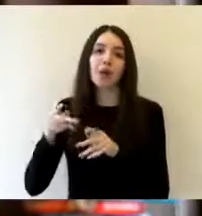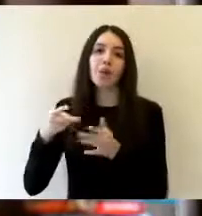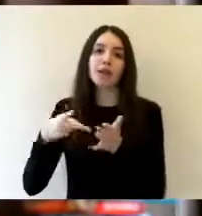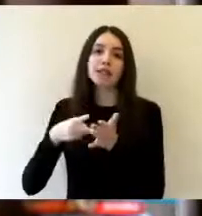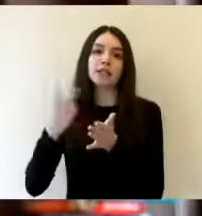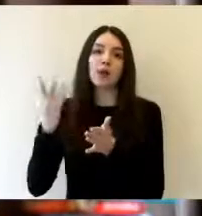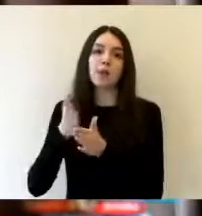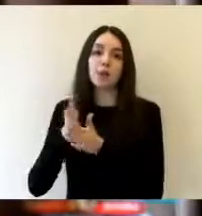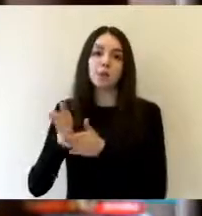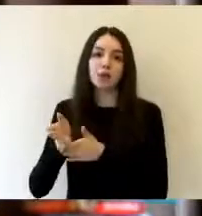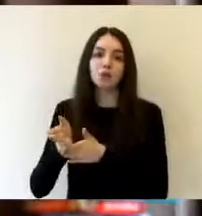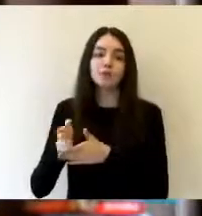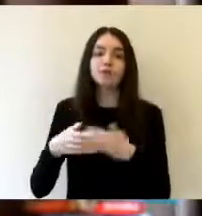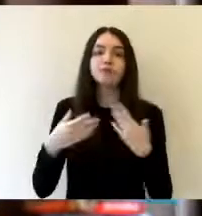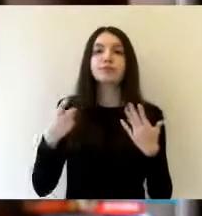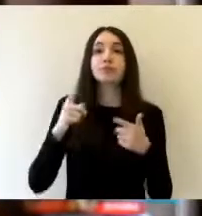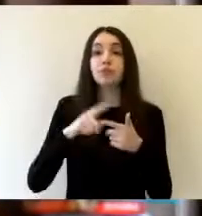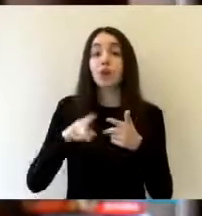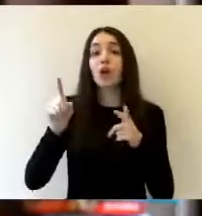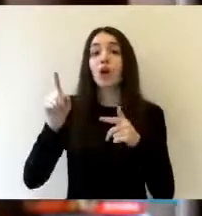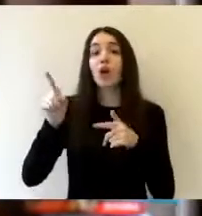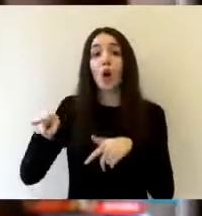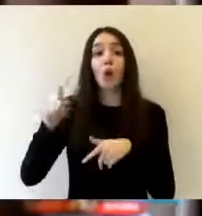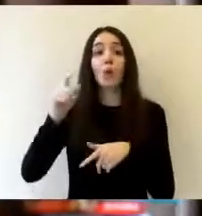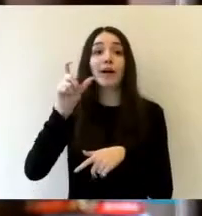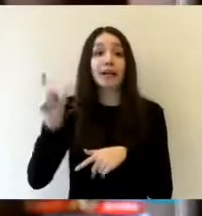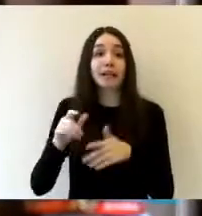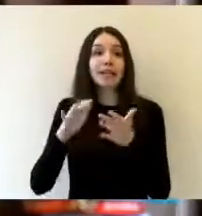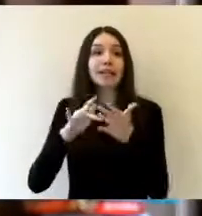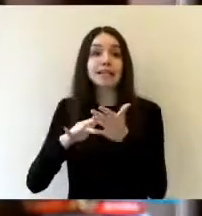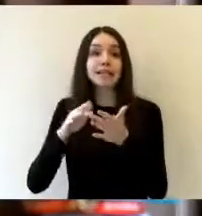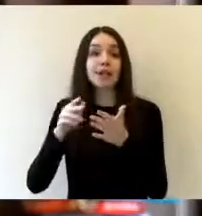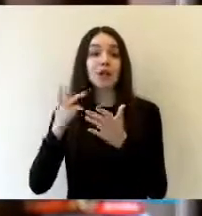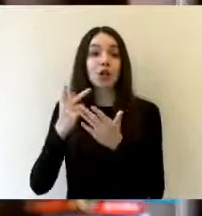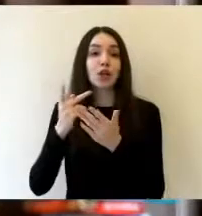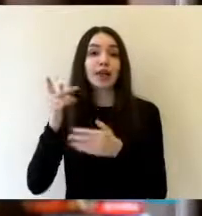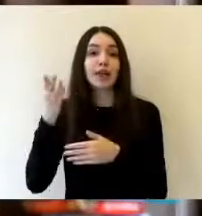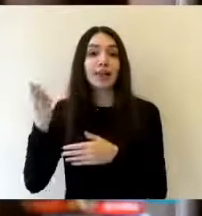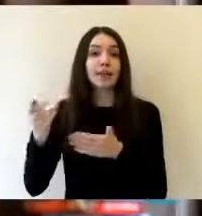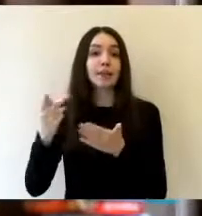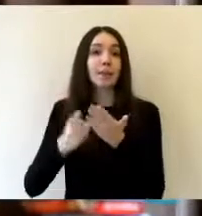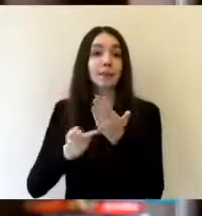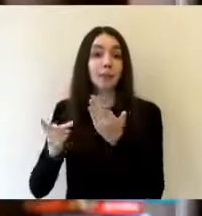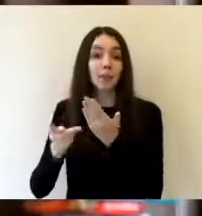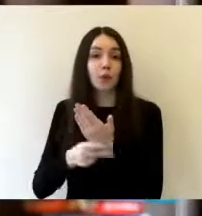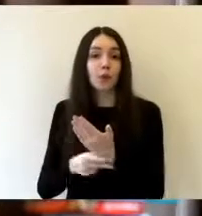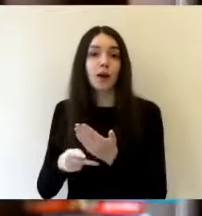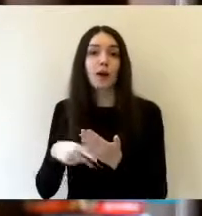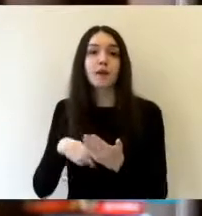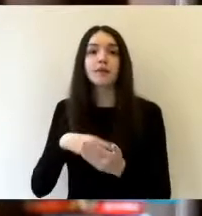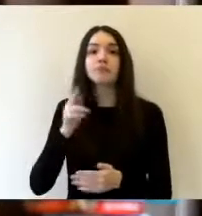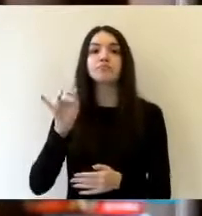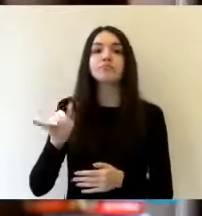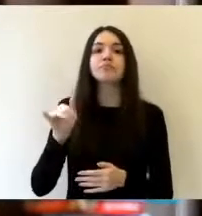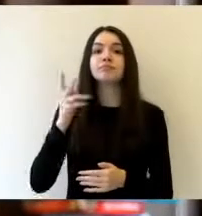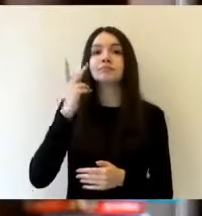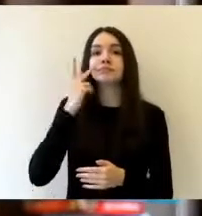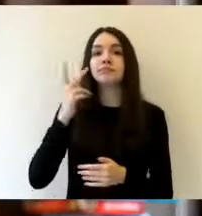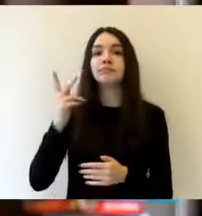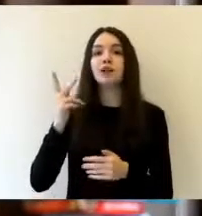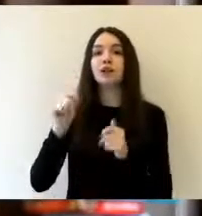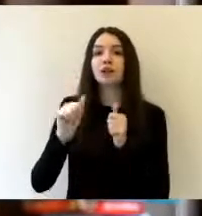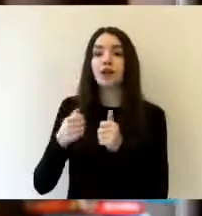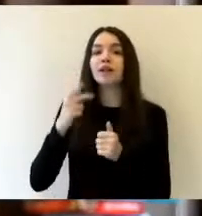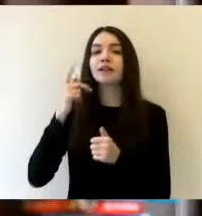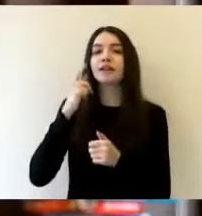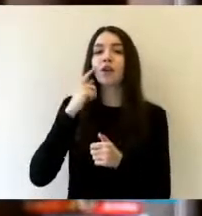went and I studied in Italy through their program. And that's when I was really seeing this stuff for the first time. I was like, I want to do that. I want to figure that out. I want to know how